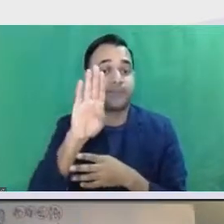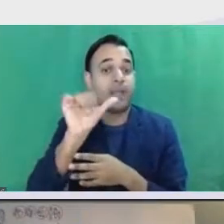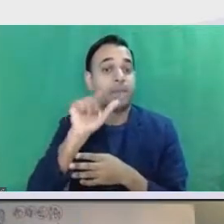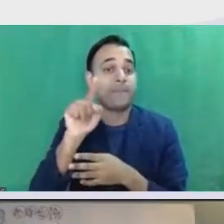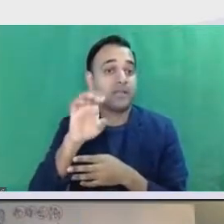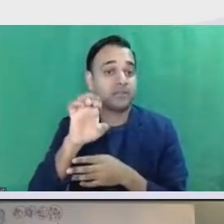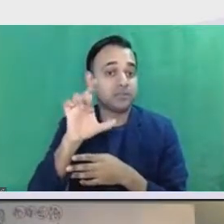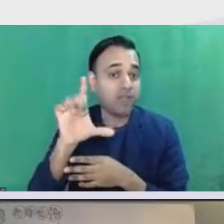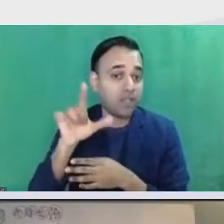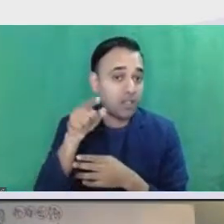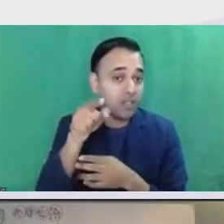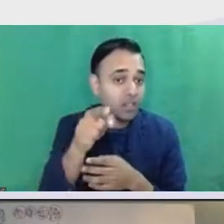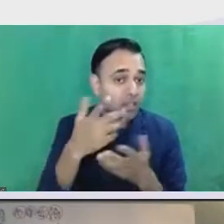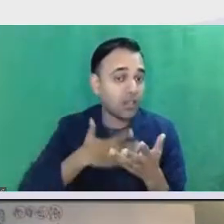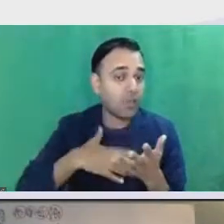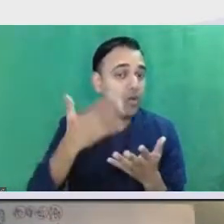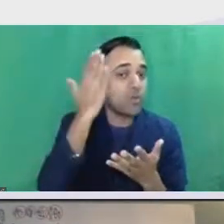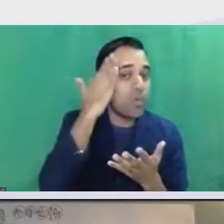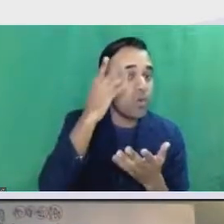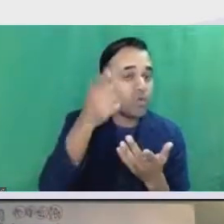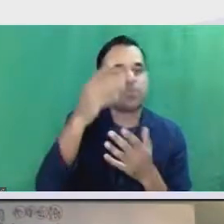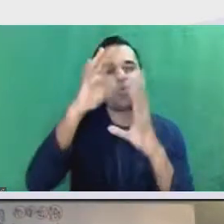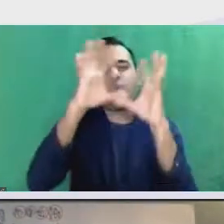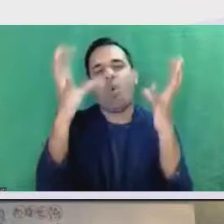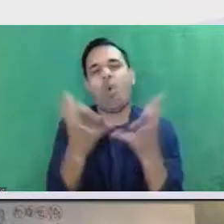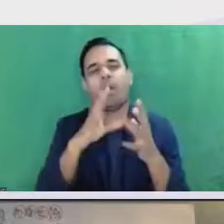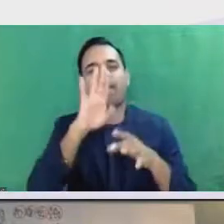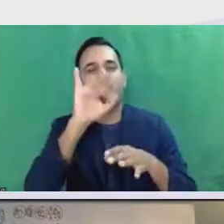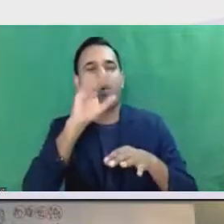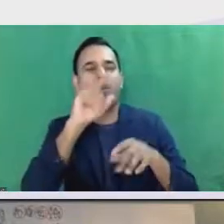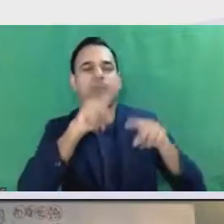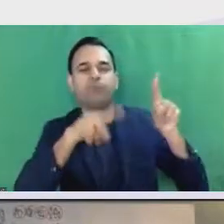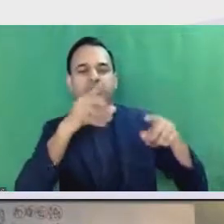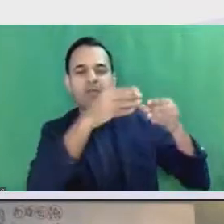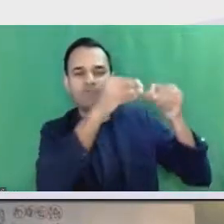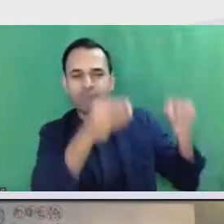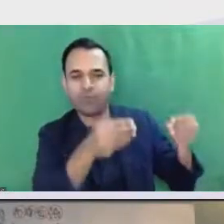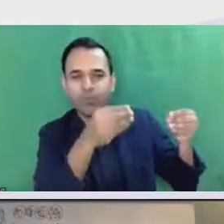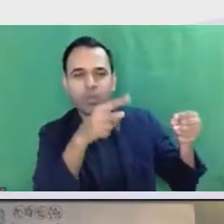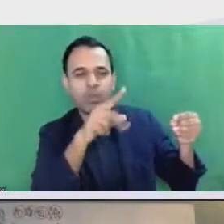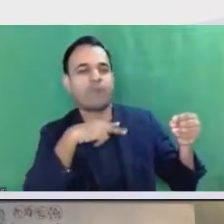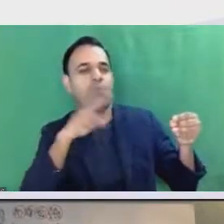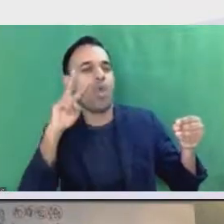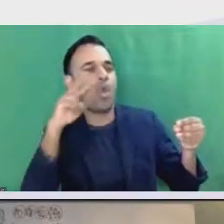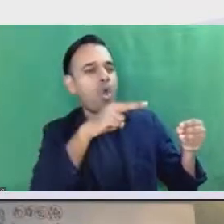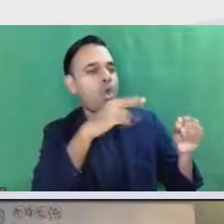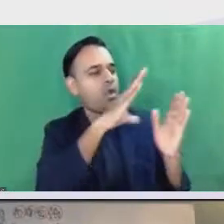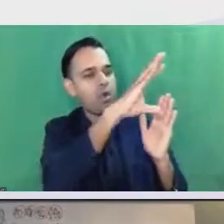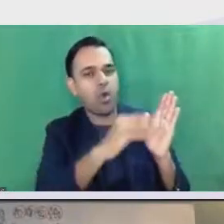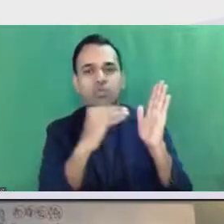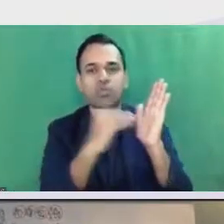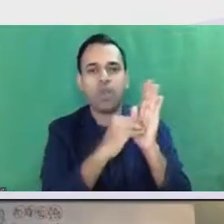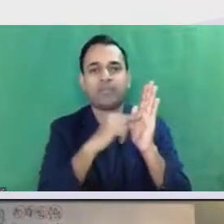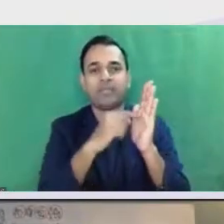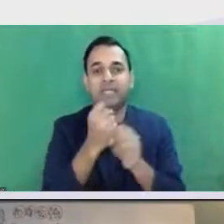CBD COP15 in order to protect the planet's biodiversity. Yet, when we look at the previous targets that we had from the